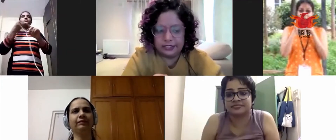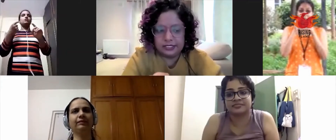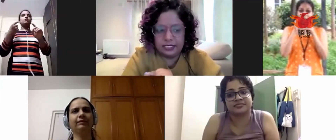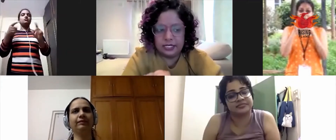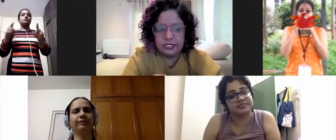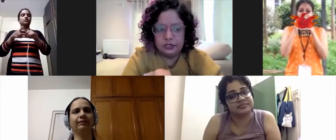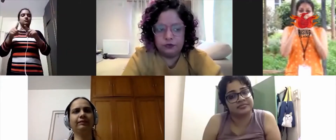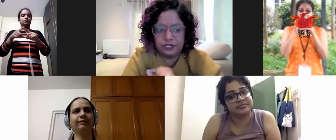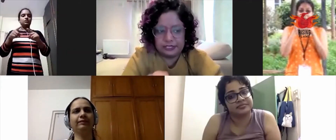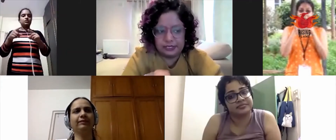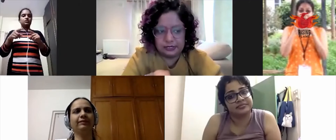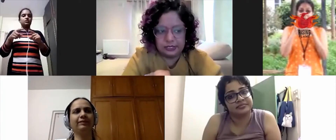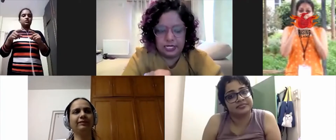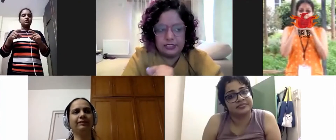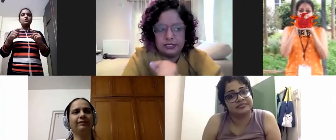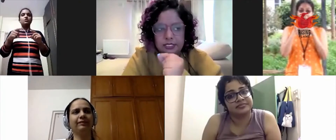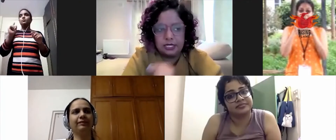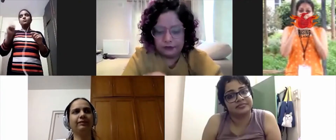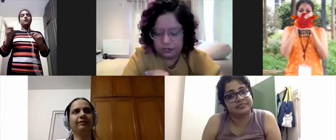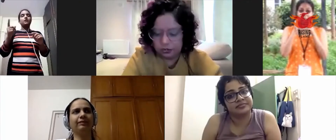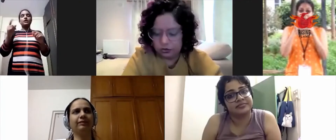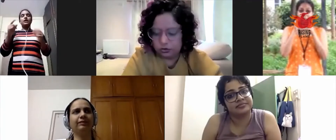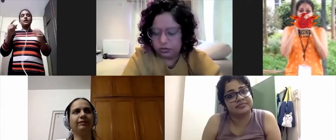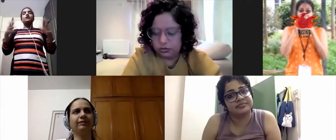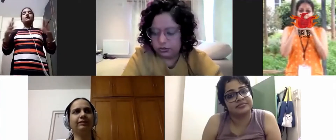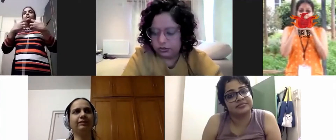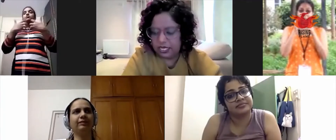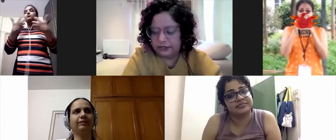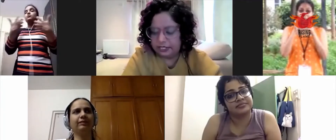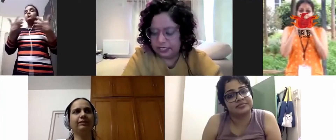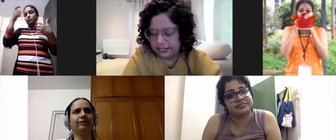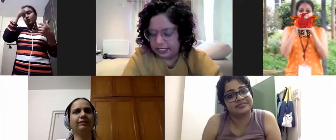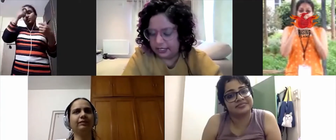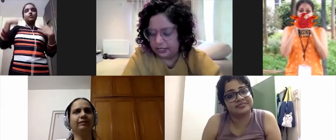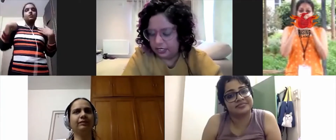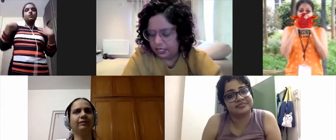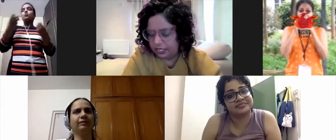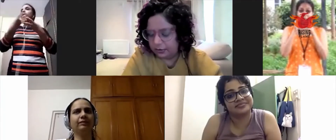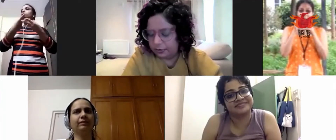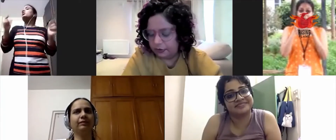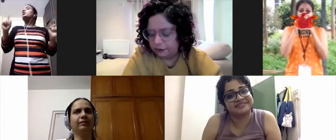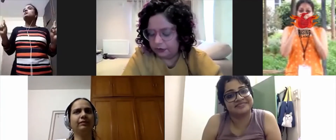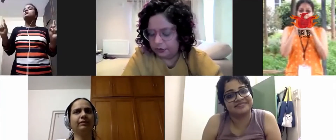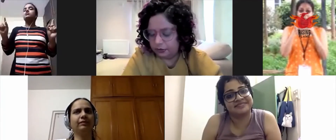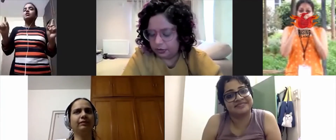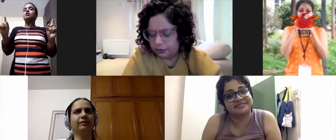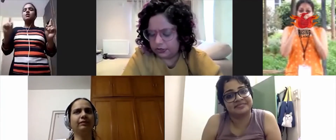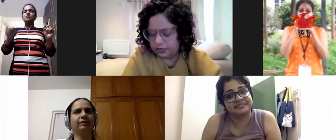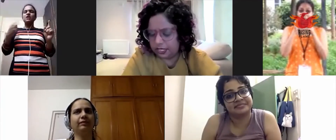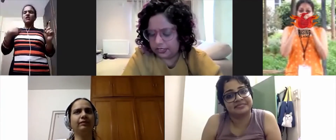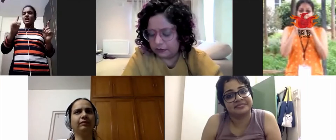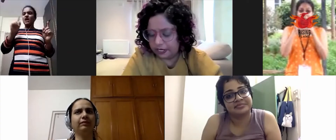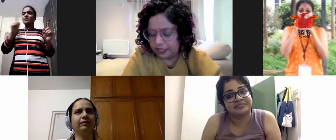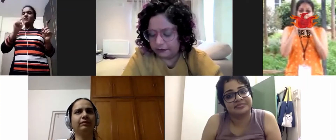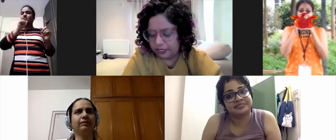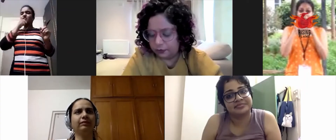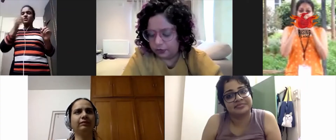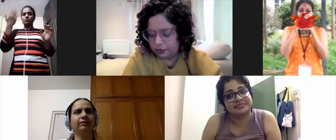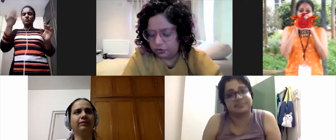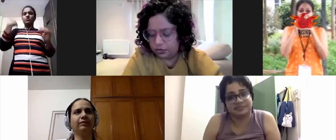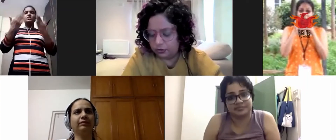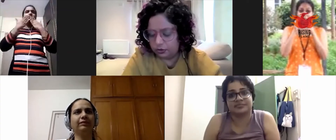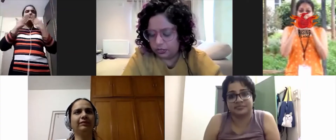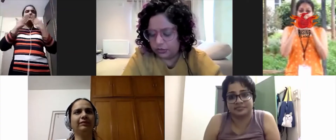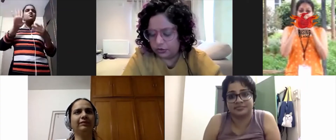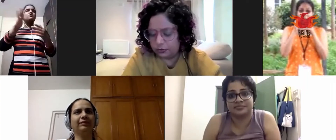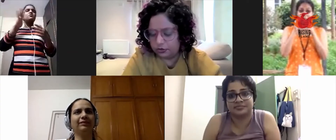like this, and I need to fix it. As an 11-year-old, I realized that. And I remember it was class 5, and we